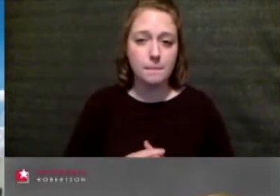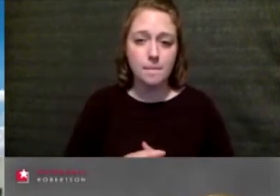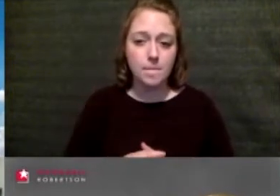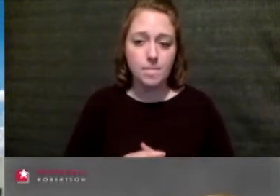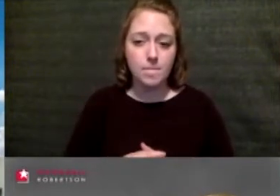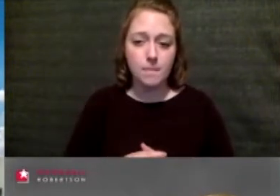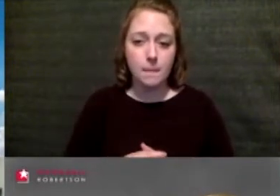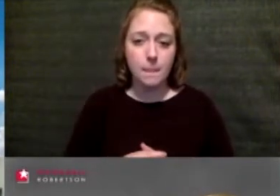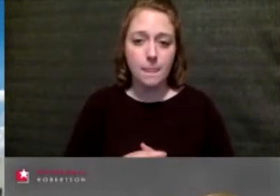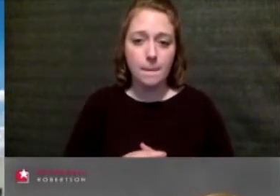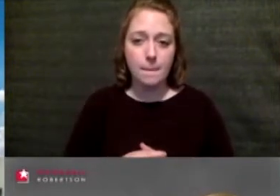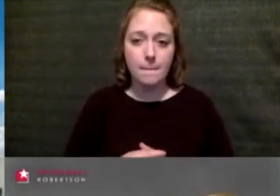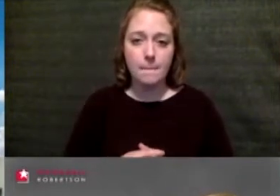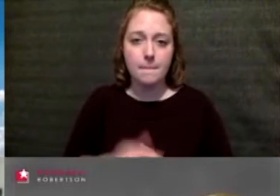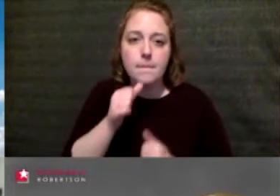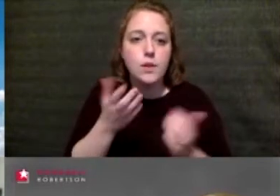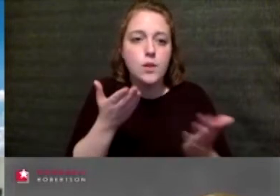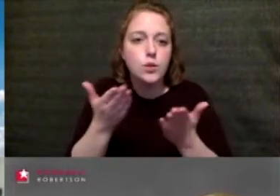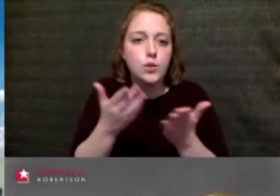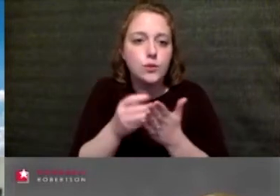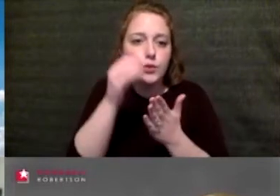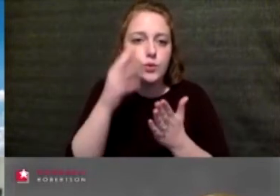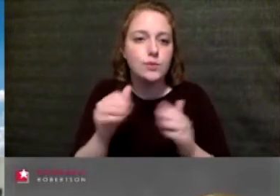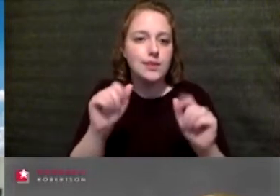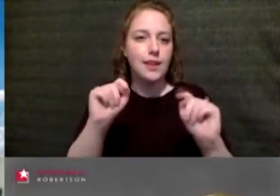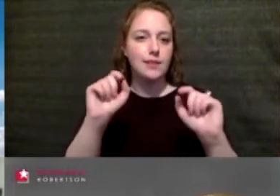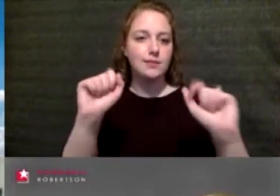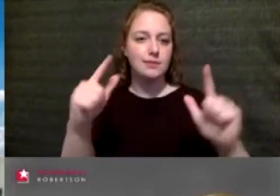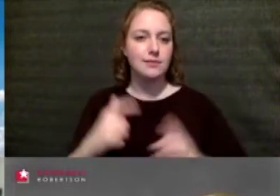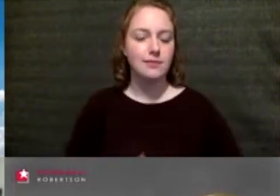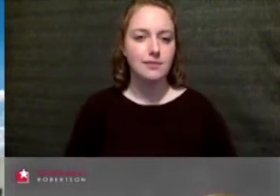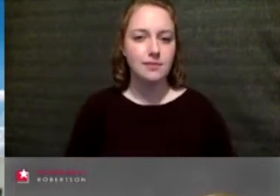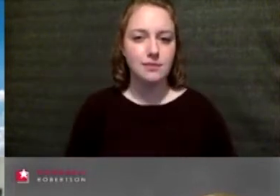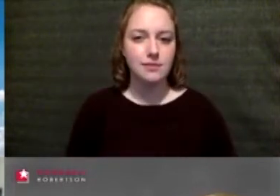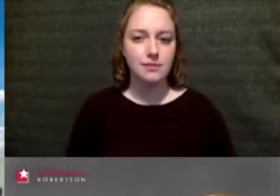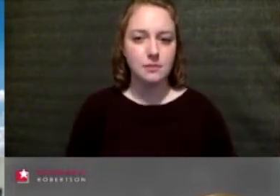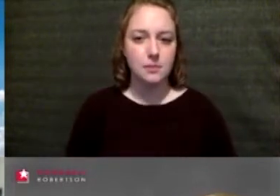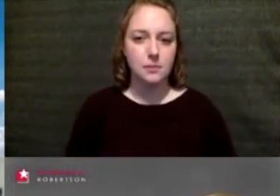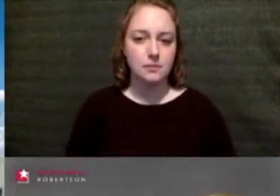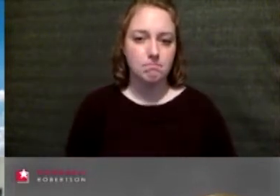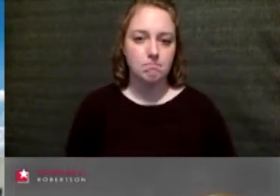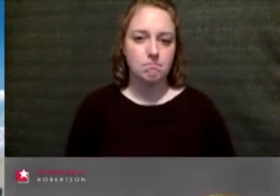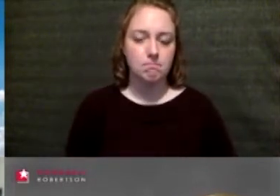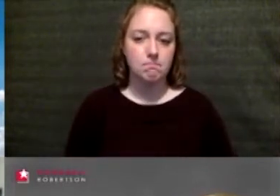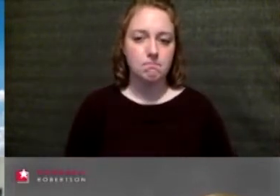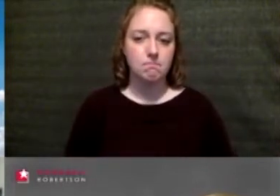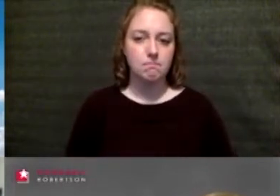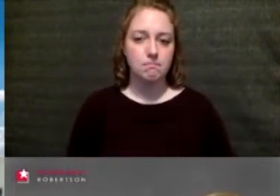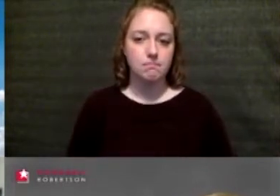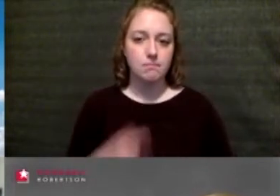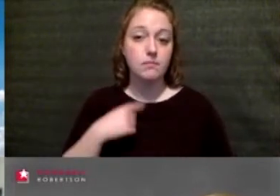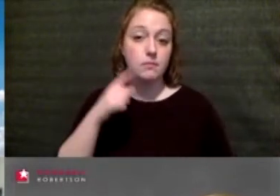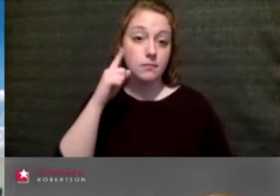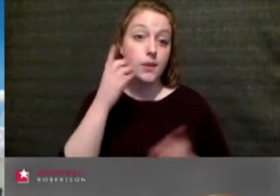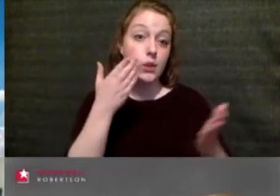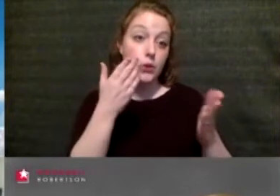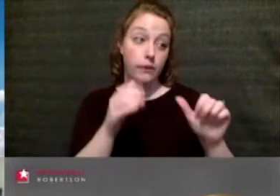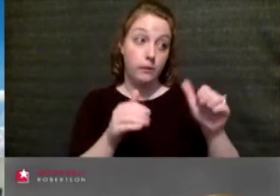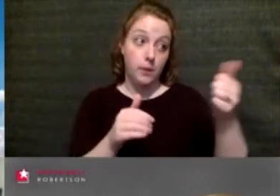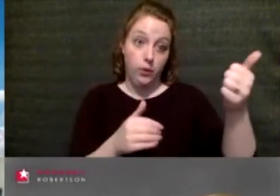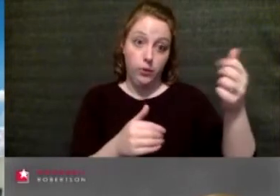the students whatsoever. It's, it would, I would only think that maybe it's serving someone else because